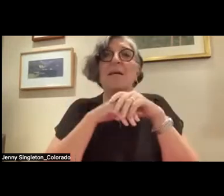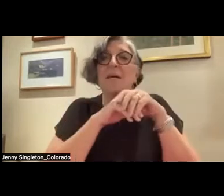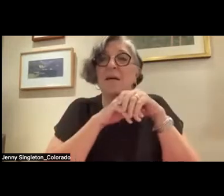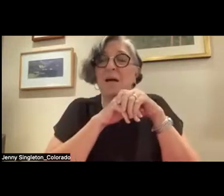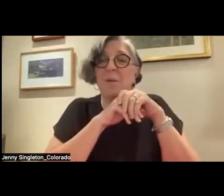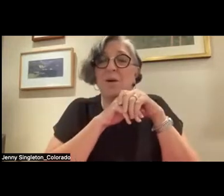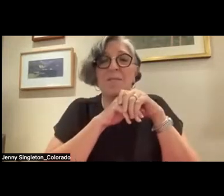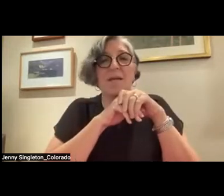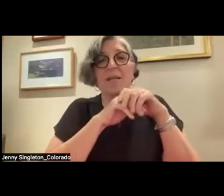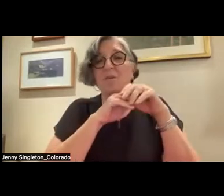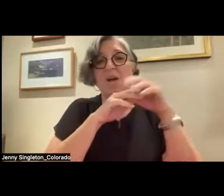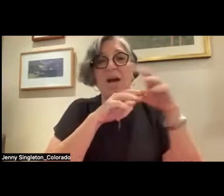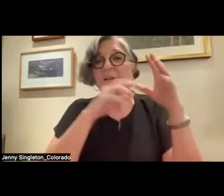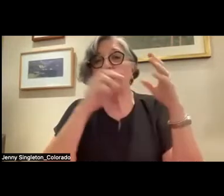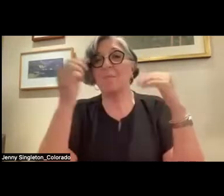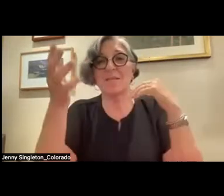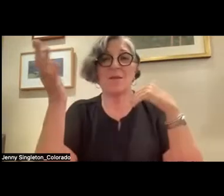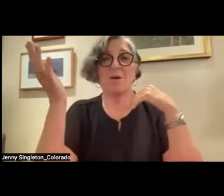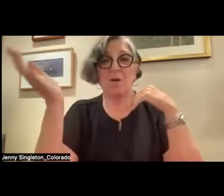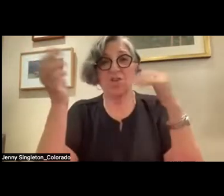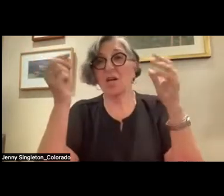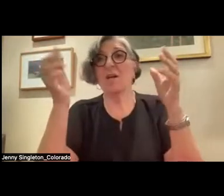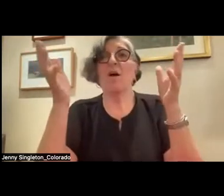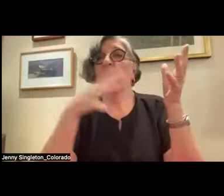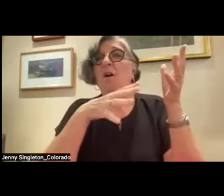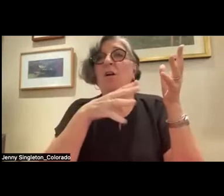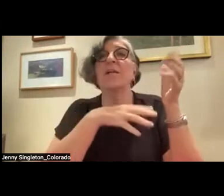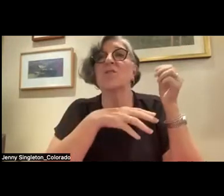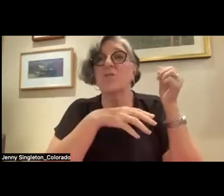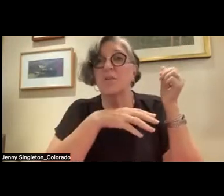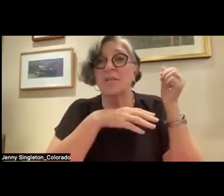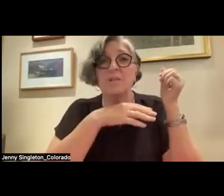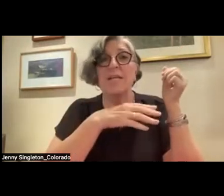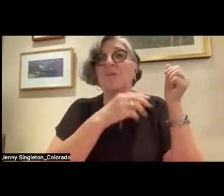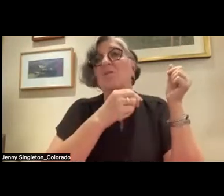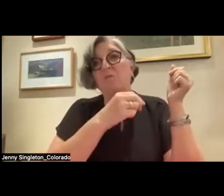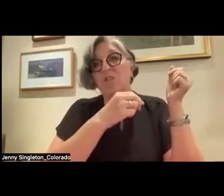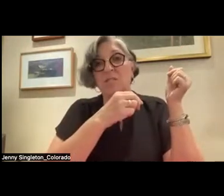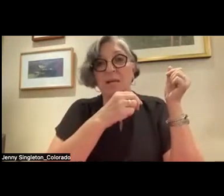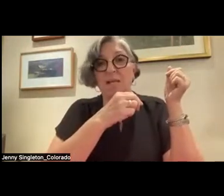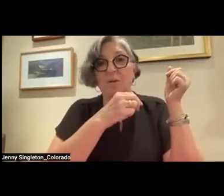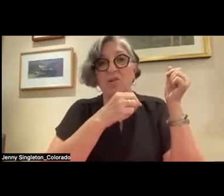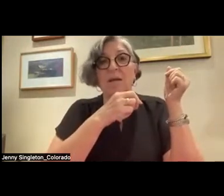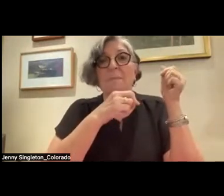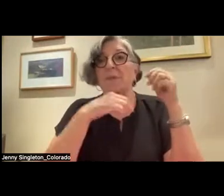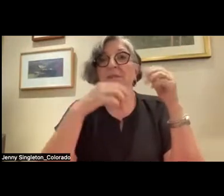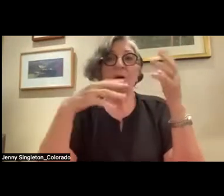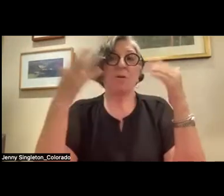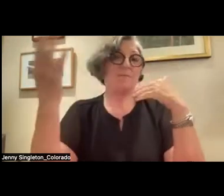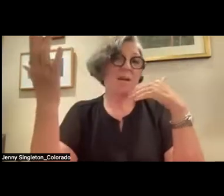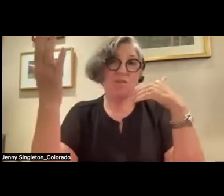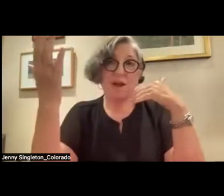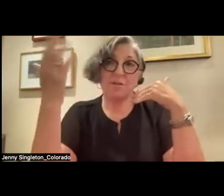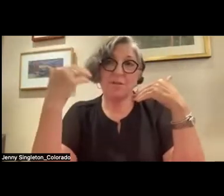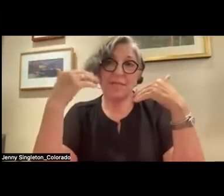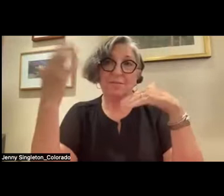US, American Sign Language, Ireland, Mexico, Russia are all historically related to French Sign Language. So if